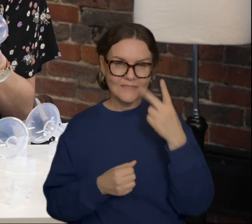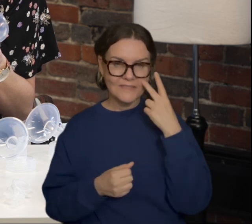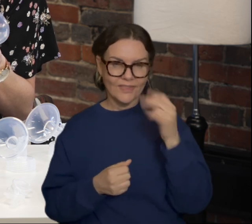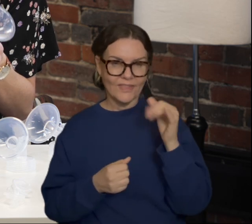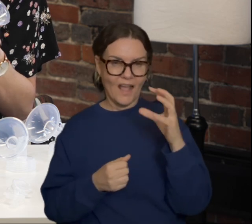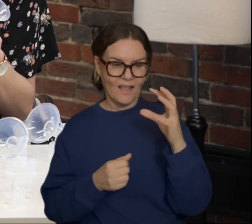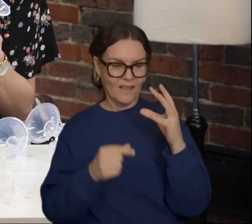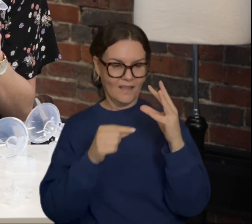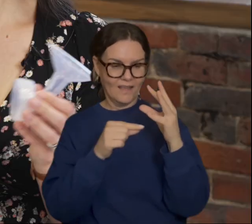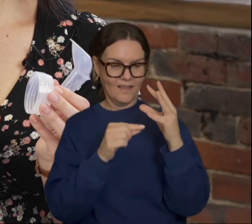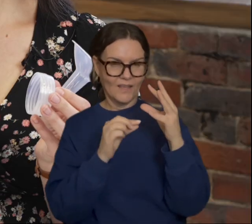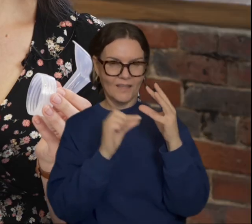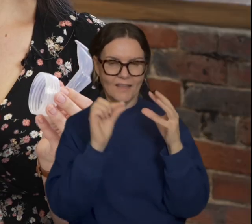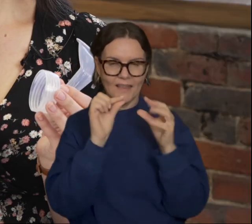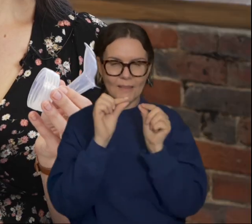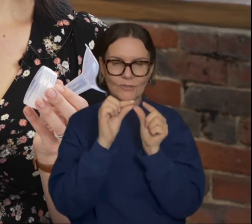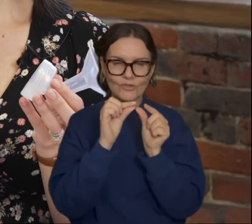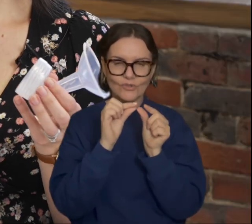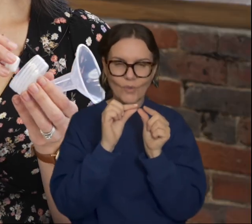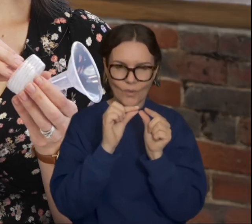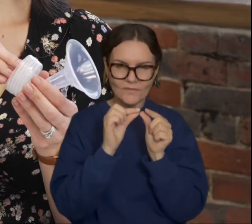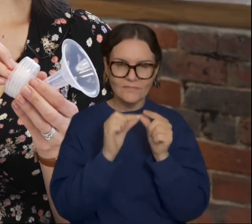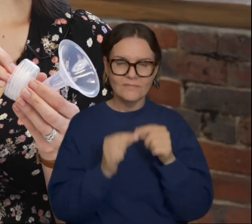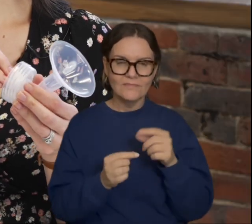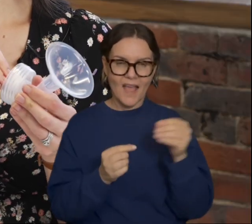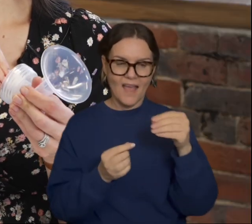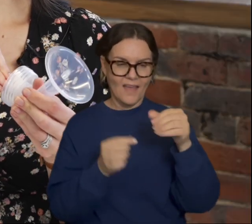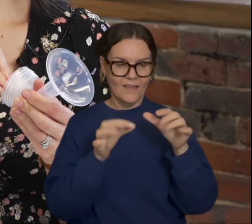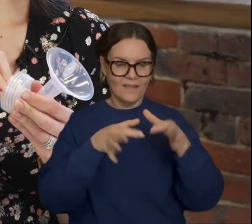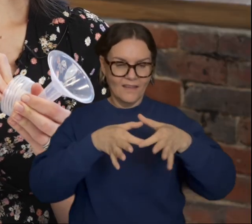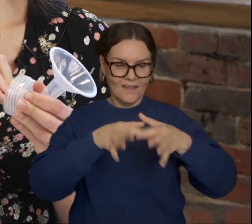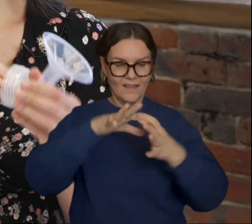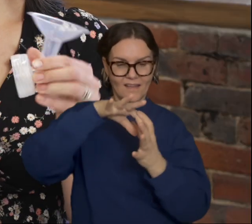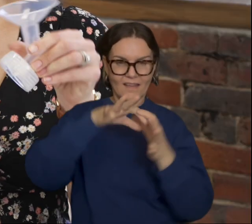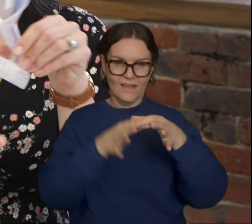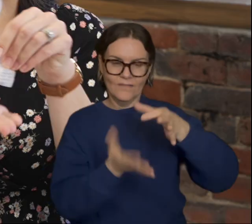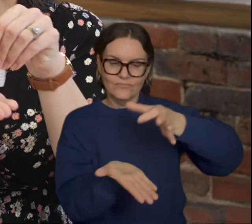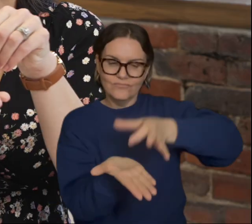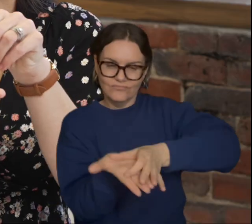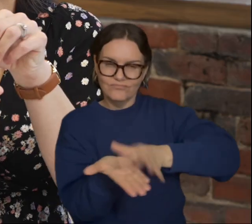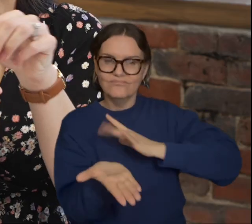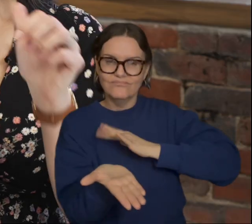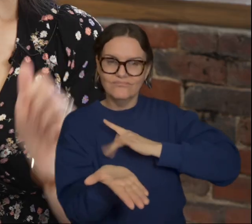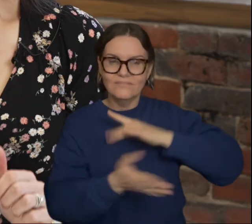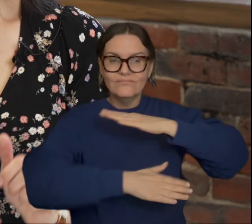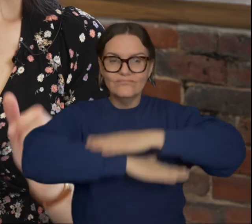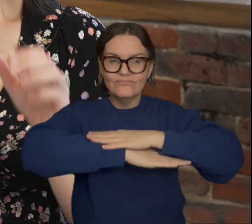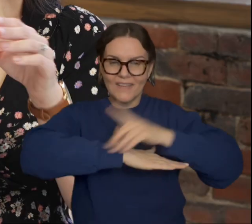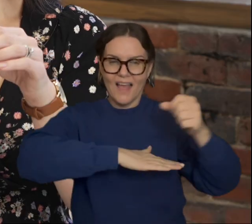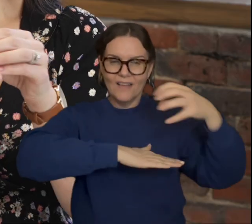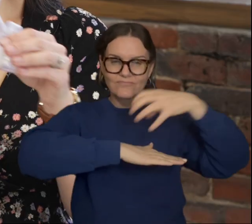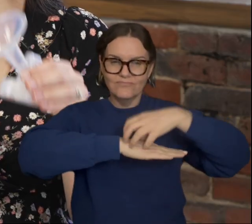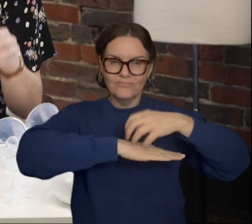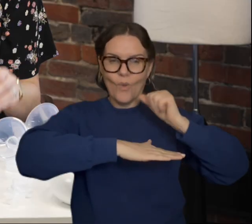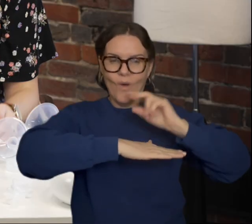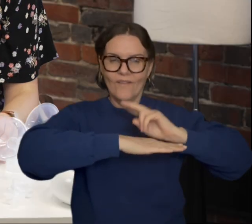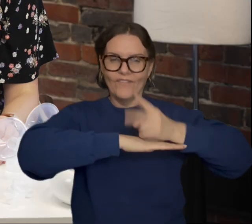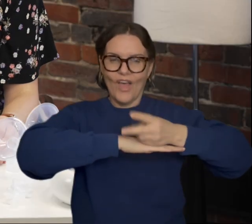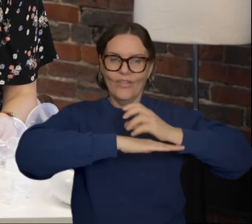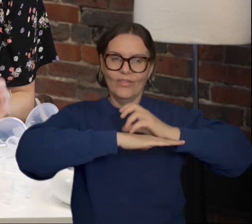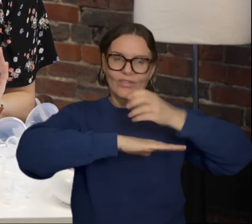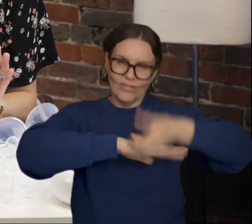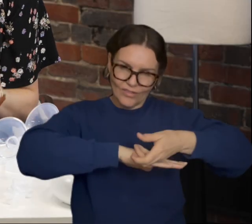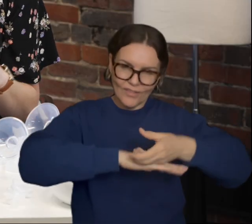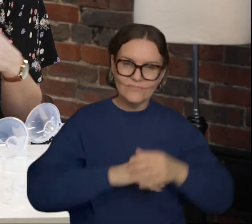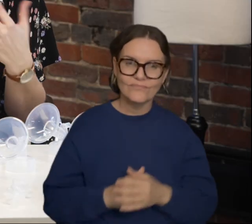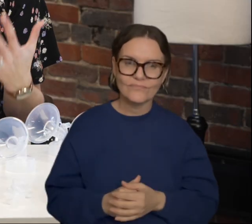parts, but they're just a little bit shorter and sturdier. So when they're on here, you can see it can be set down on the table